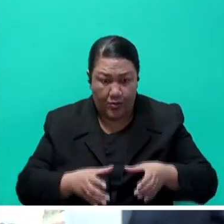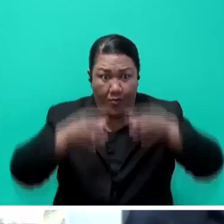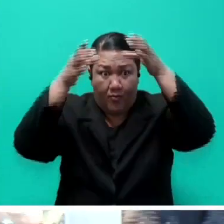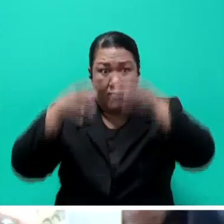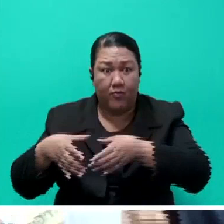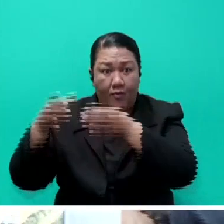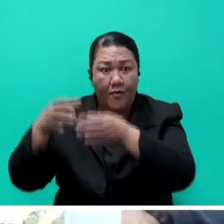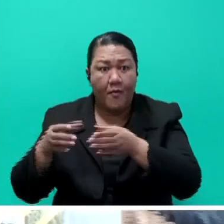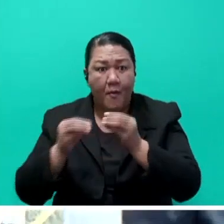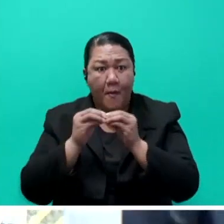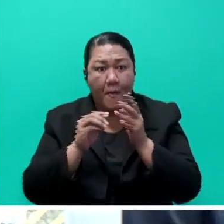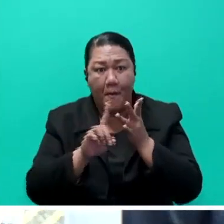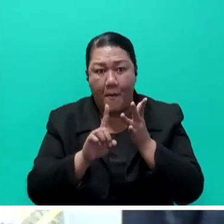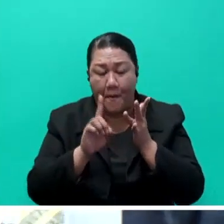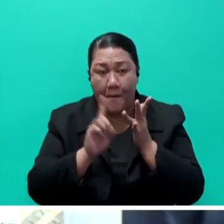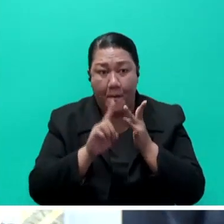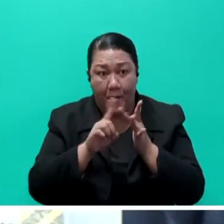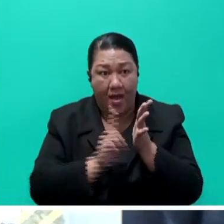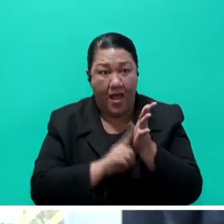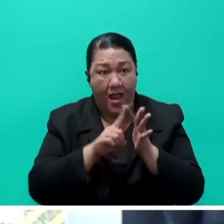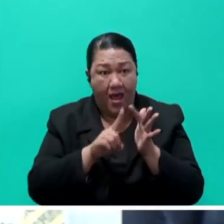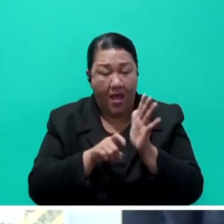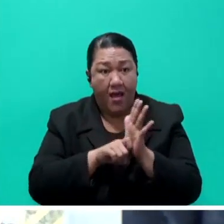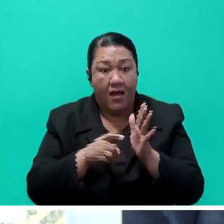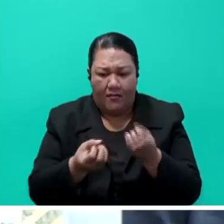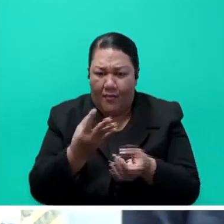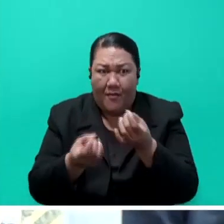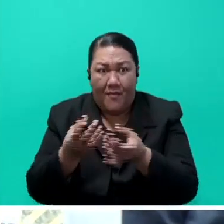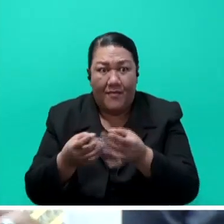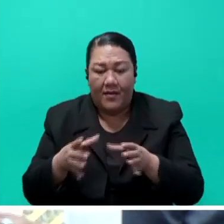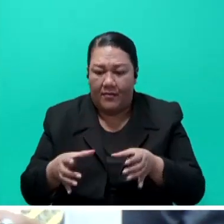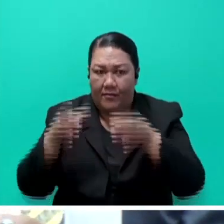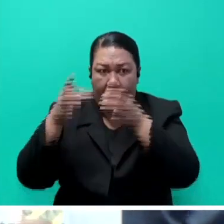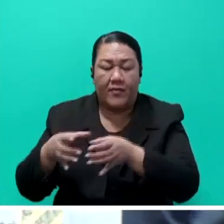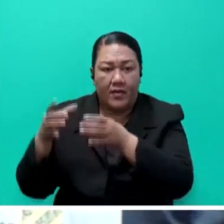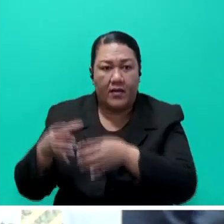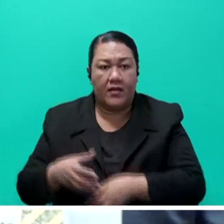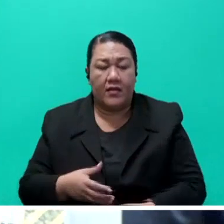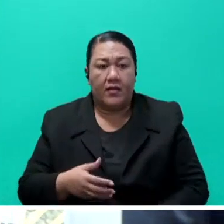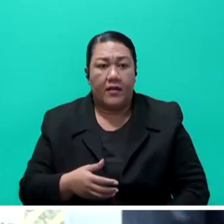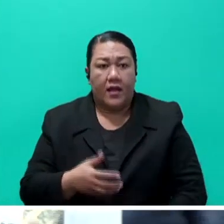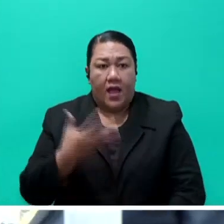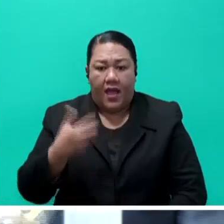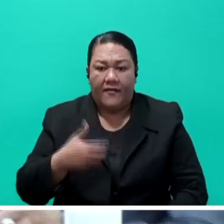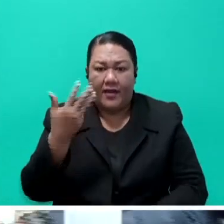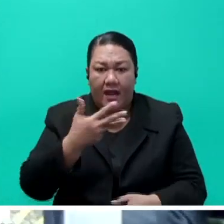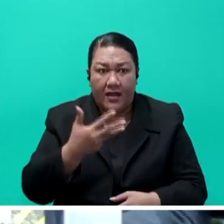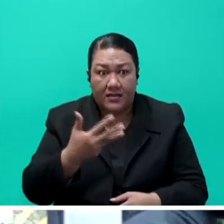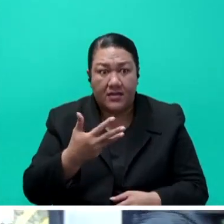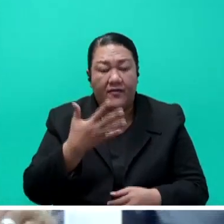sugar mill. These two boilers are originally installed way back in 1958 and 1976,